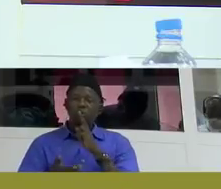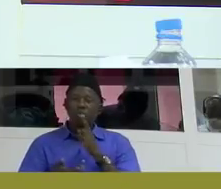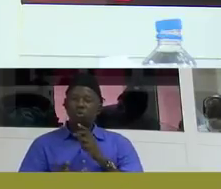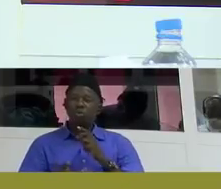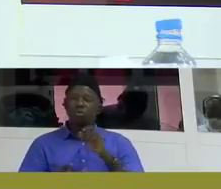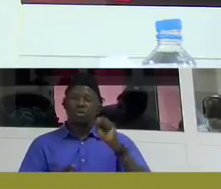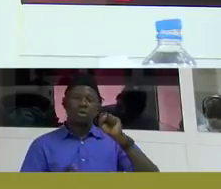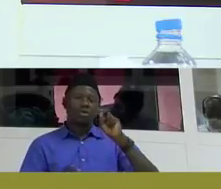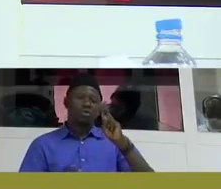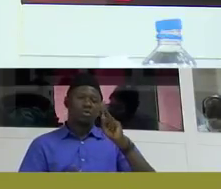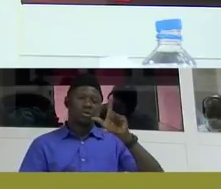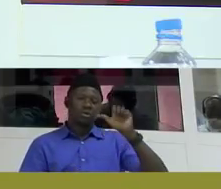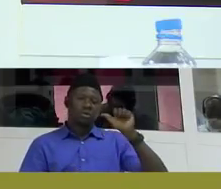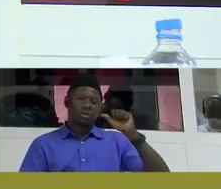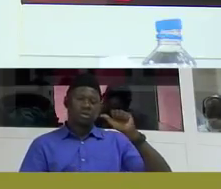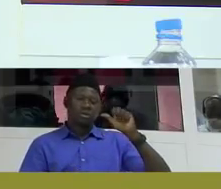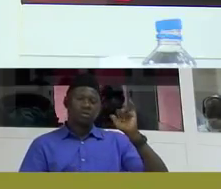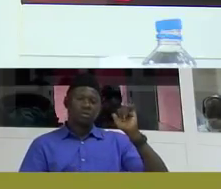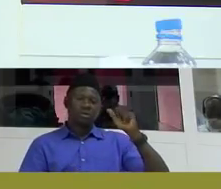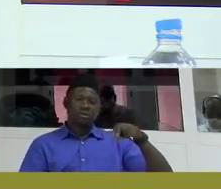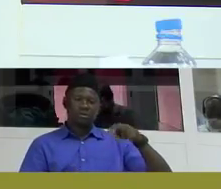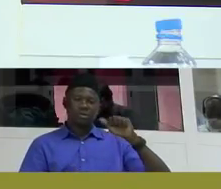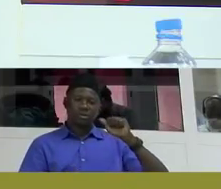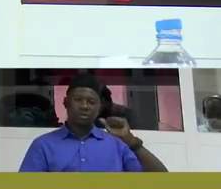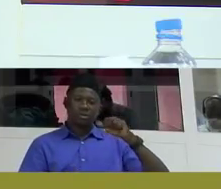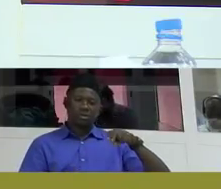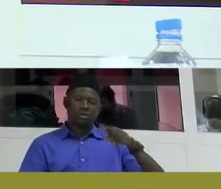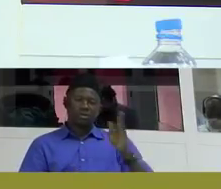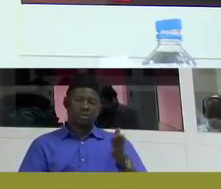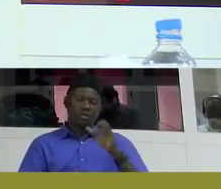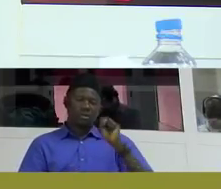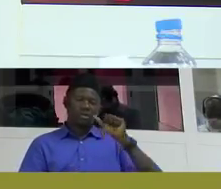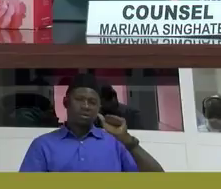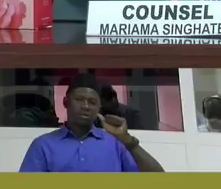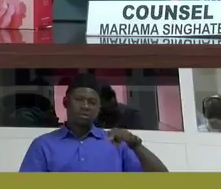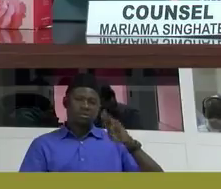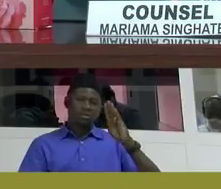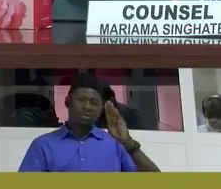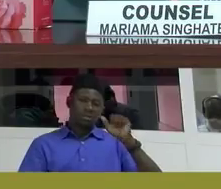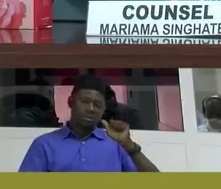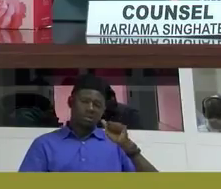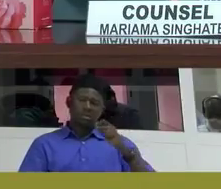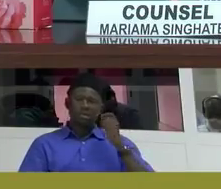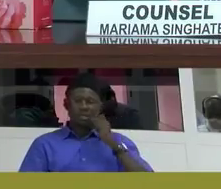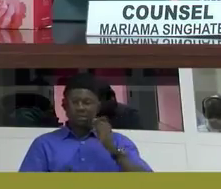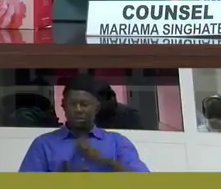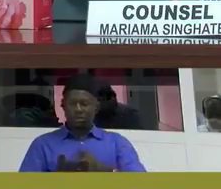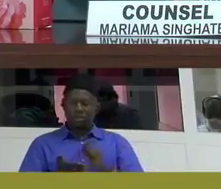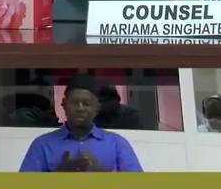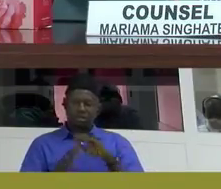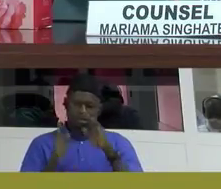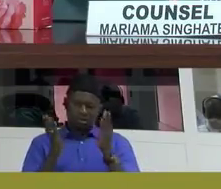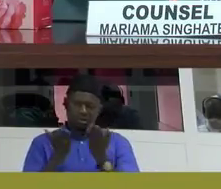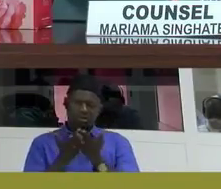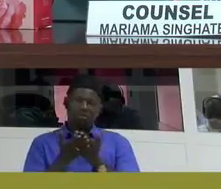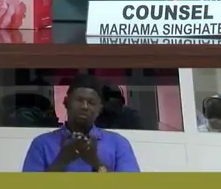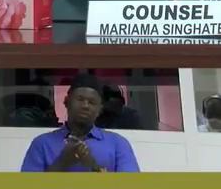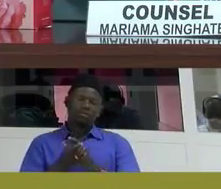Secretary General. Yes. Interesting things to be gleaned from this letter,